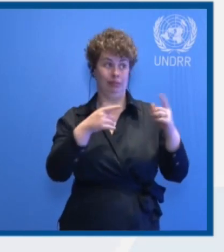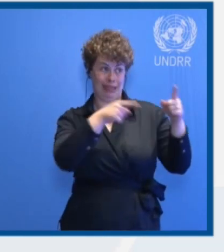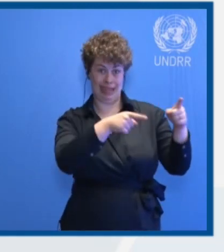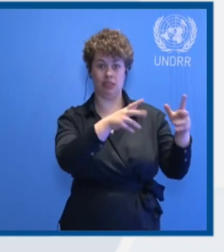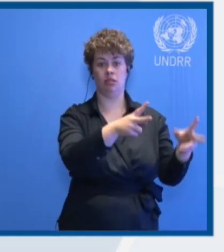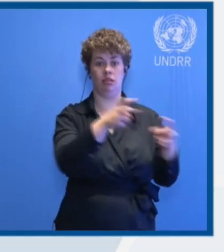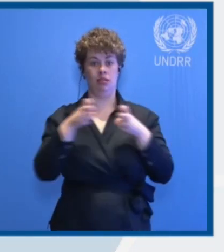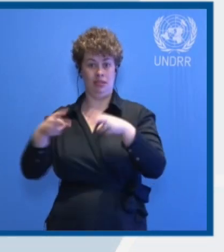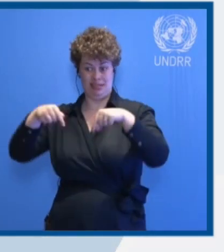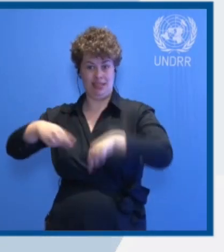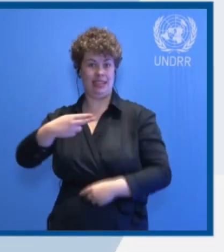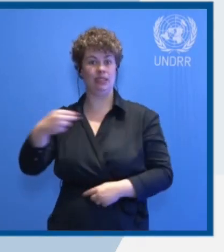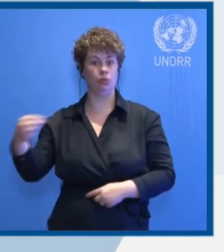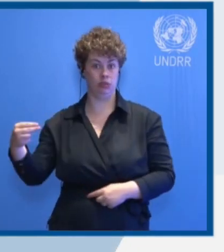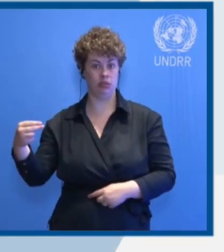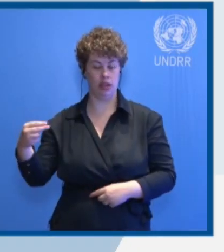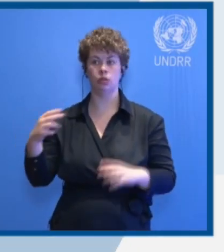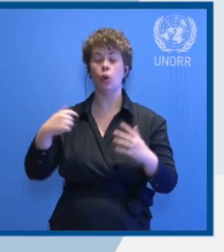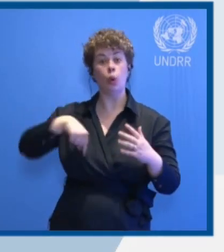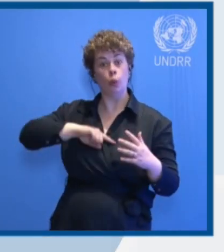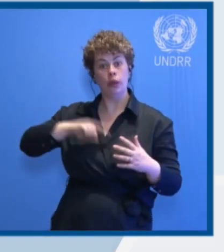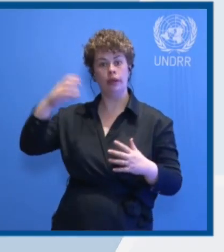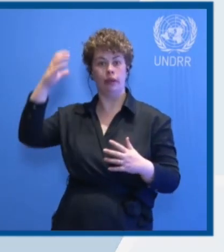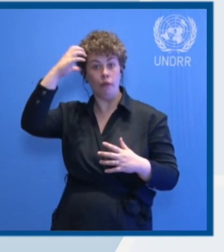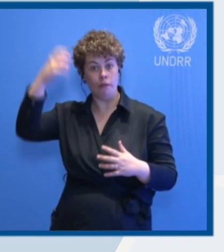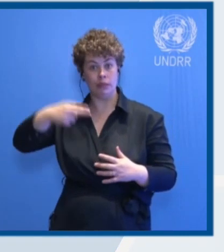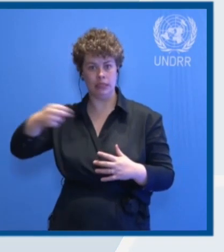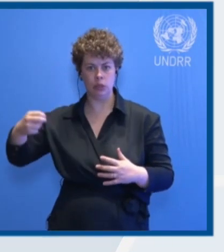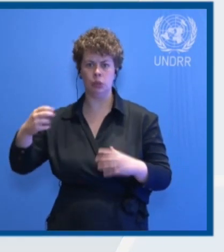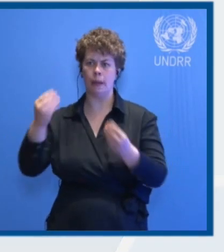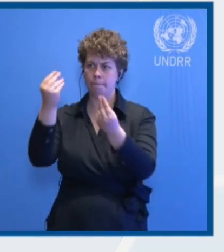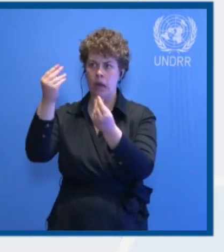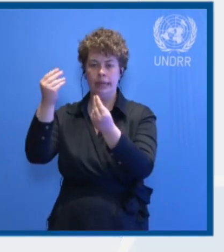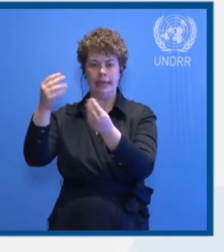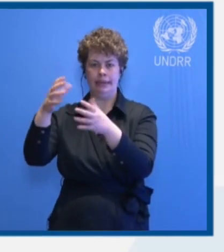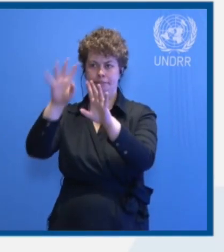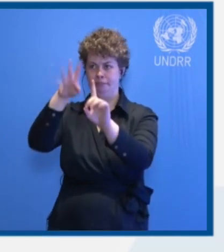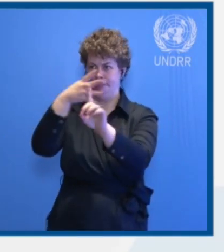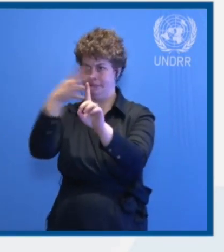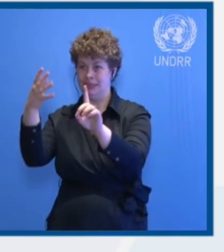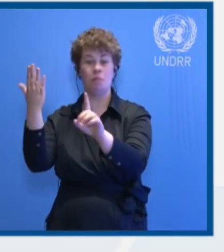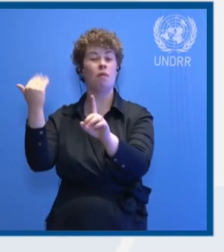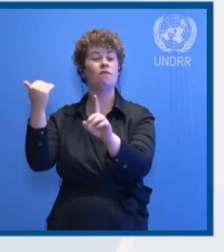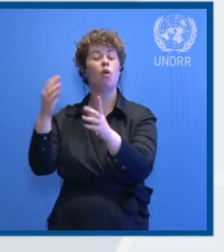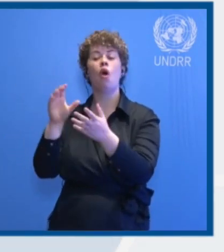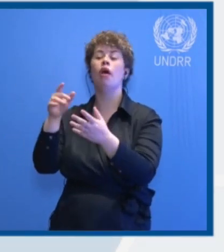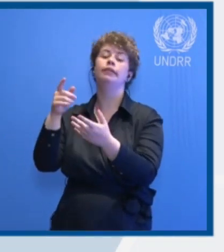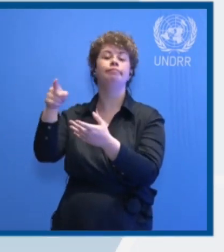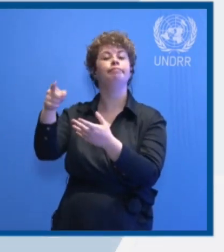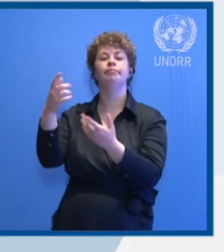we mobilize budget and finance from mining companies and